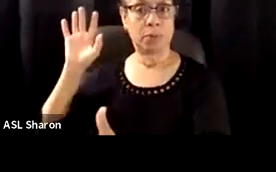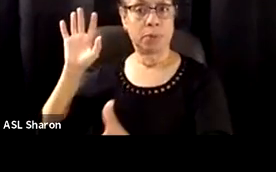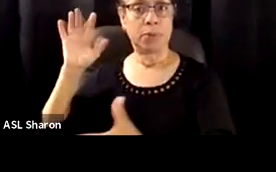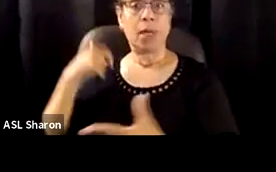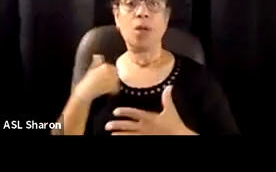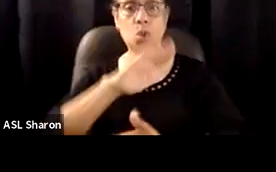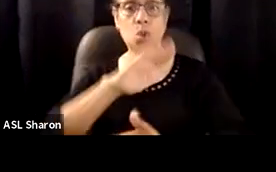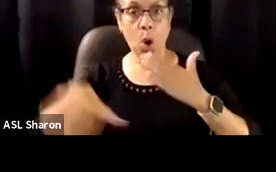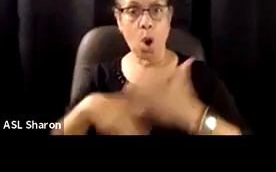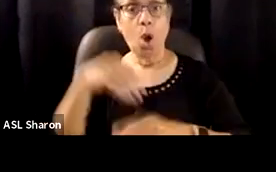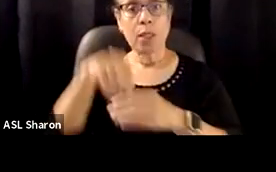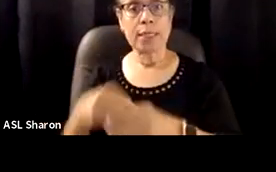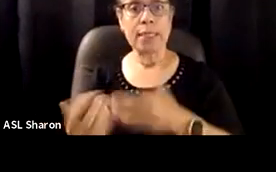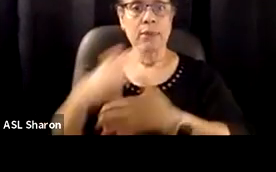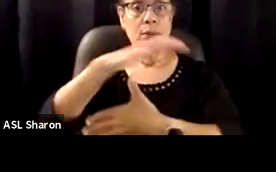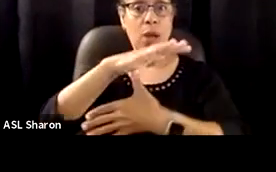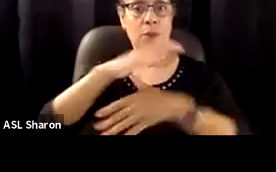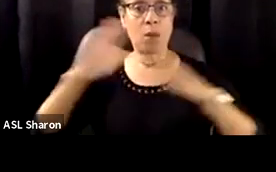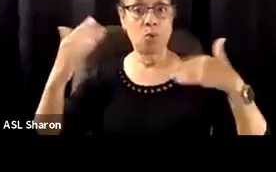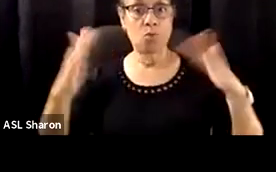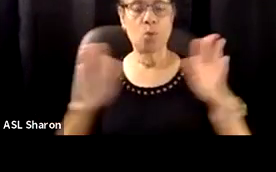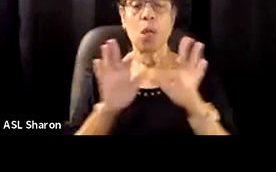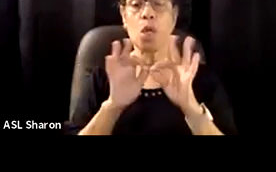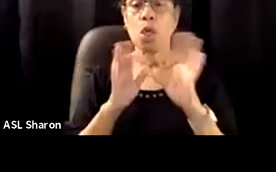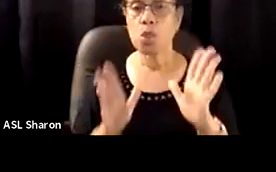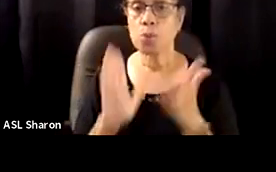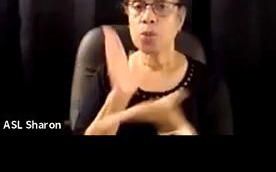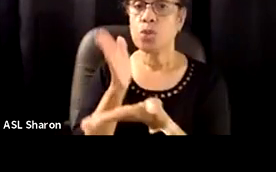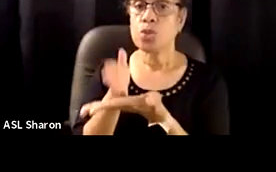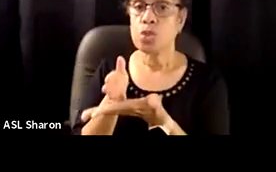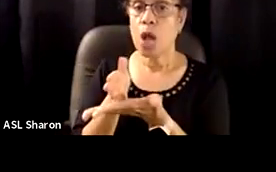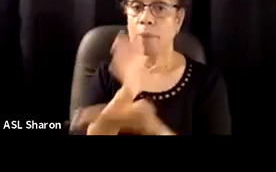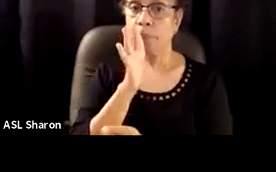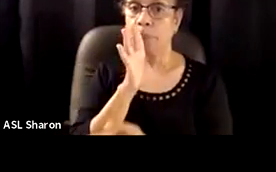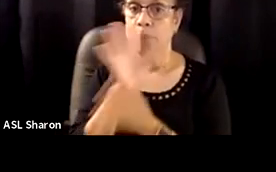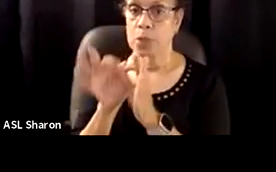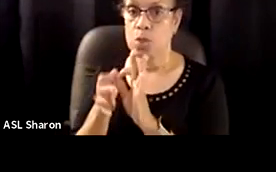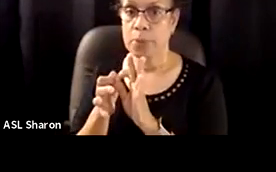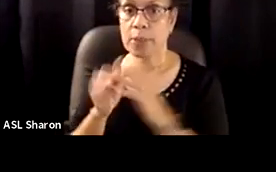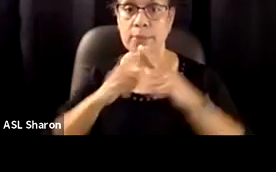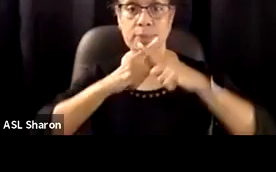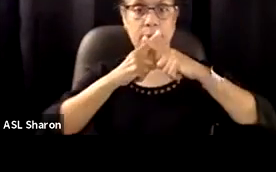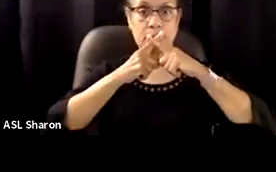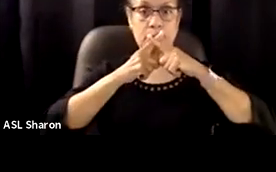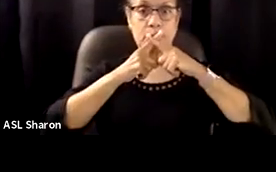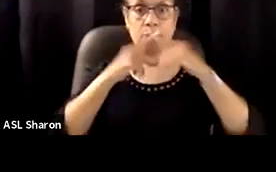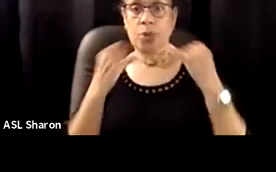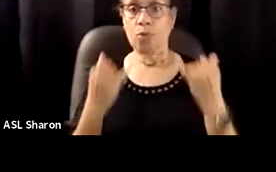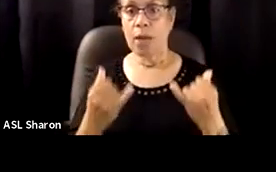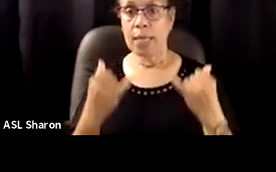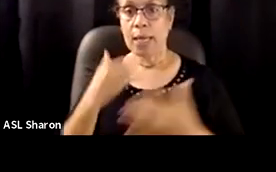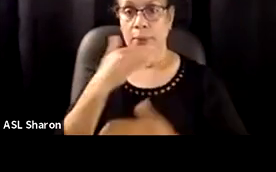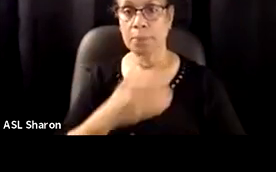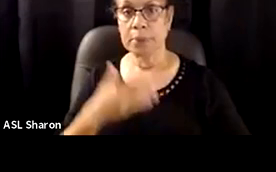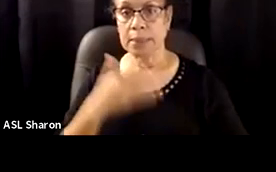all be in the main room interpreters please stop interpreting and mute yourself for this part of the testimony